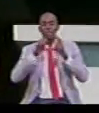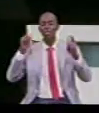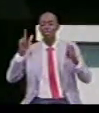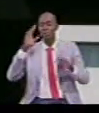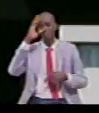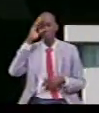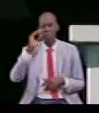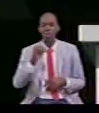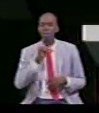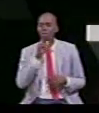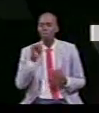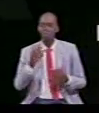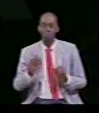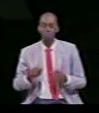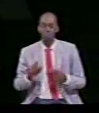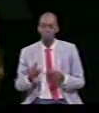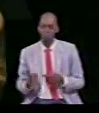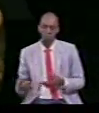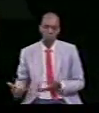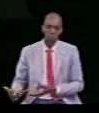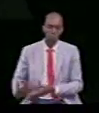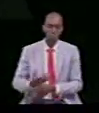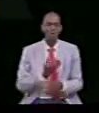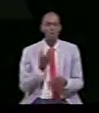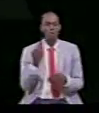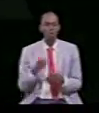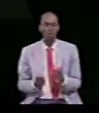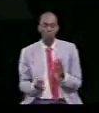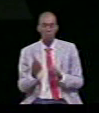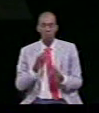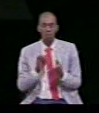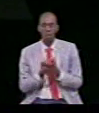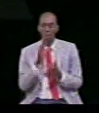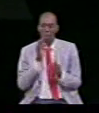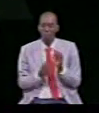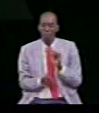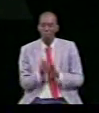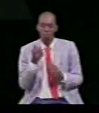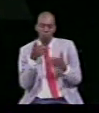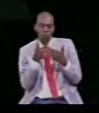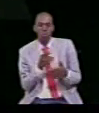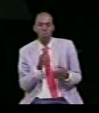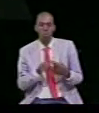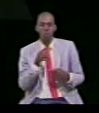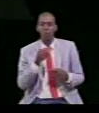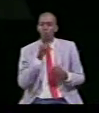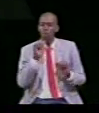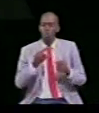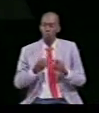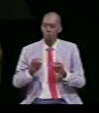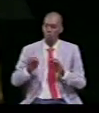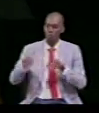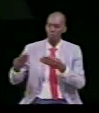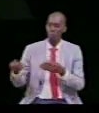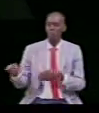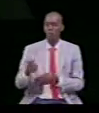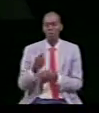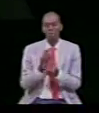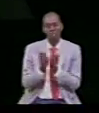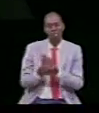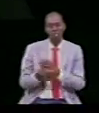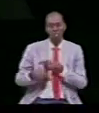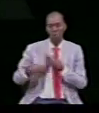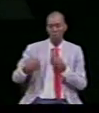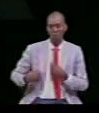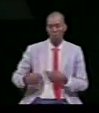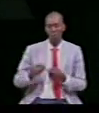of his, the closest people to him, he could not give them a change of heart, a change of life.